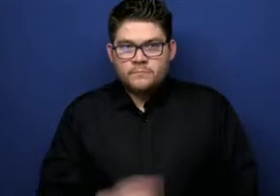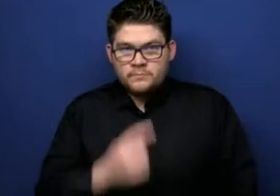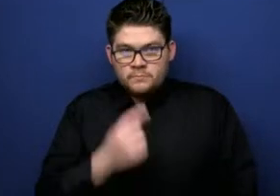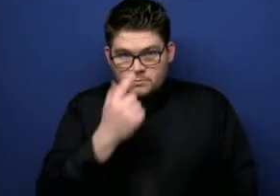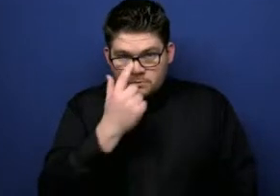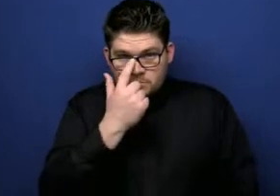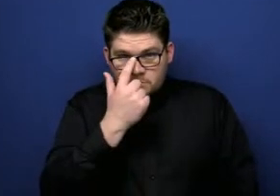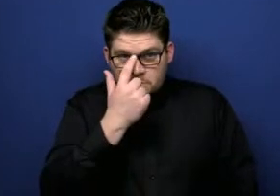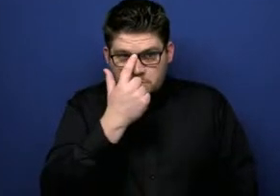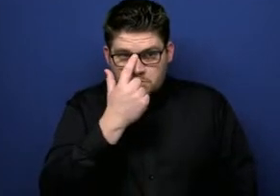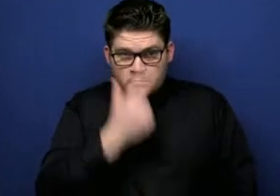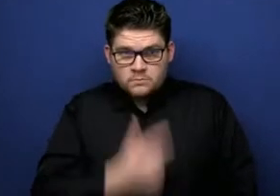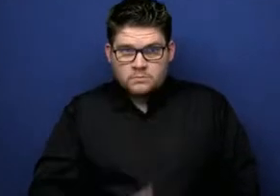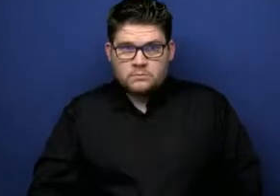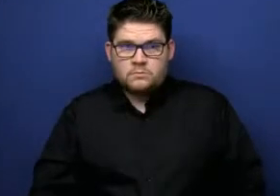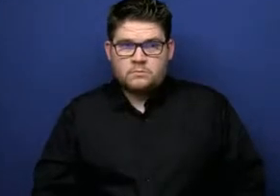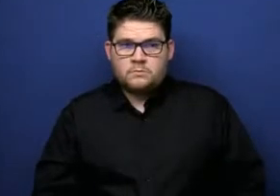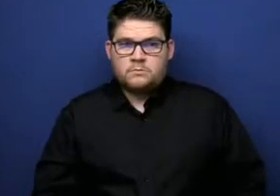Almishkavam,